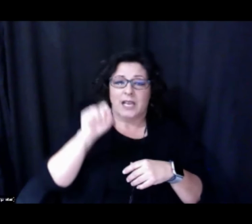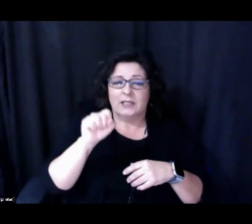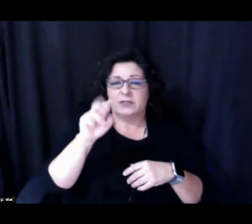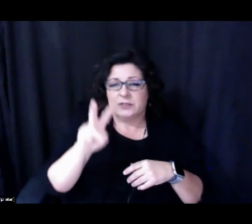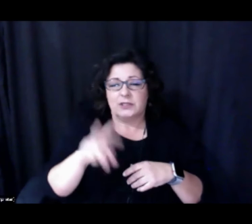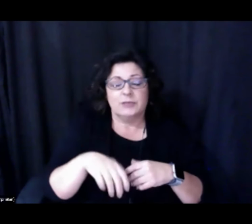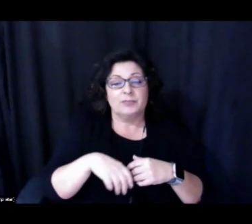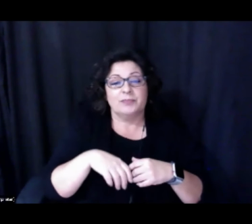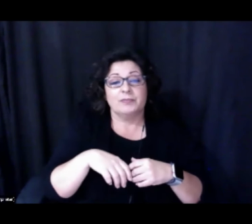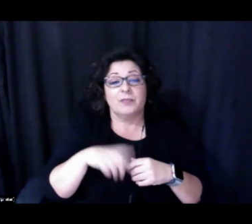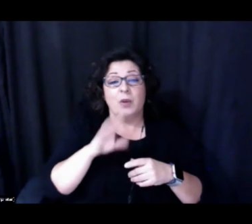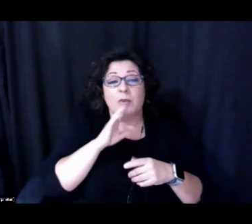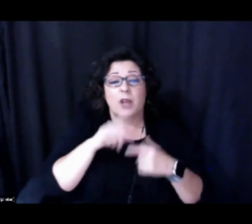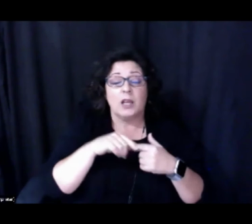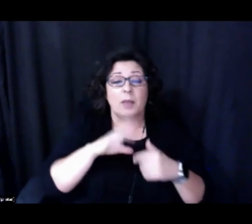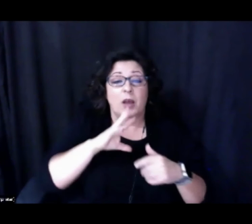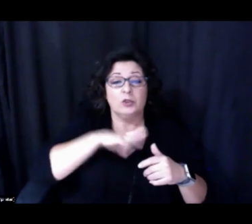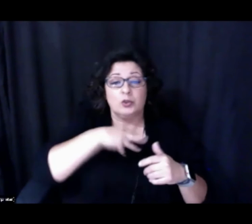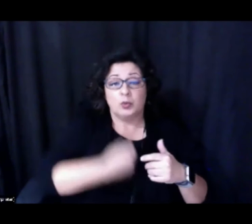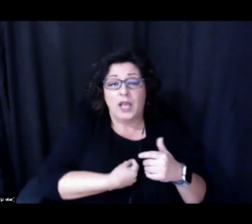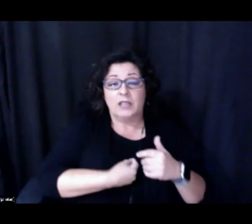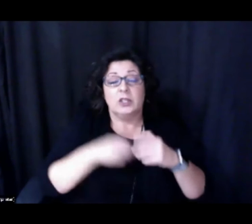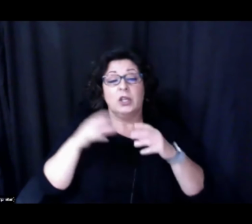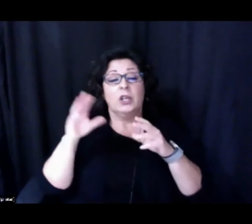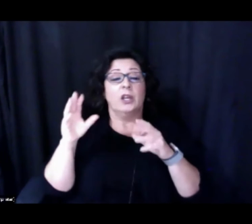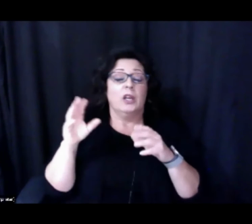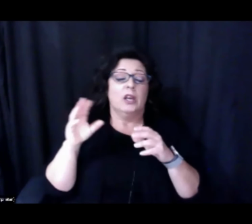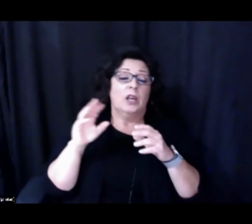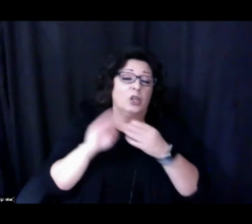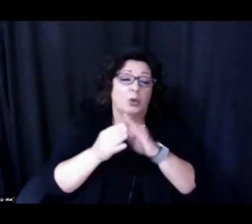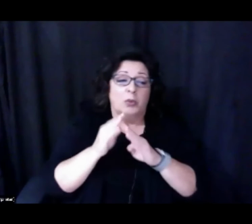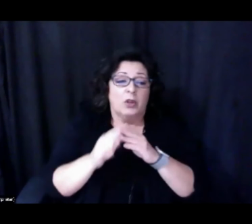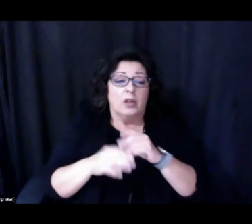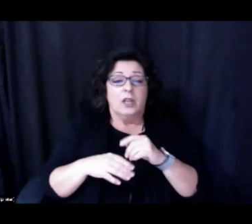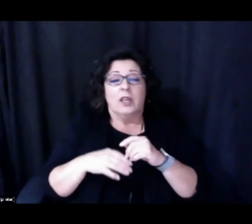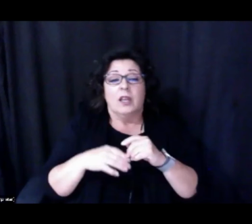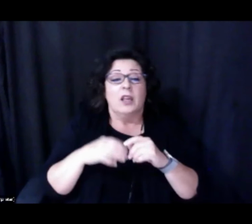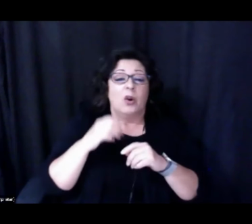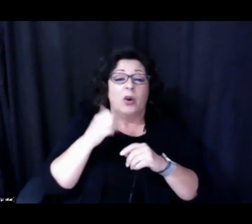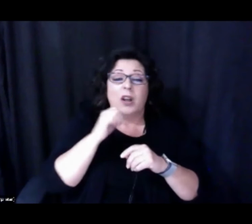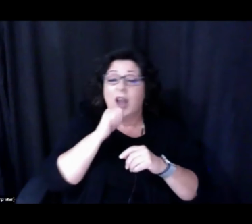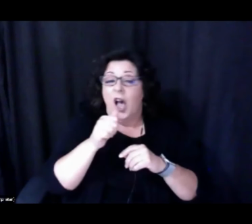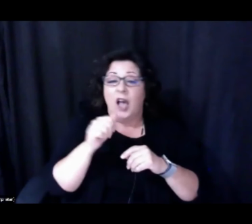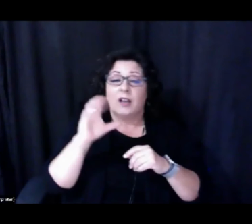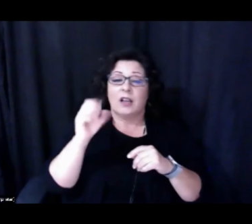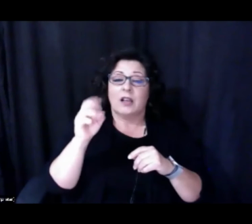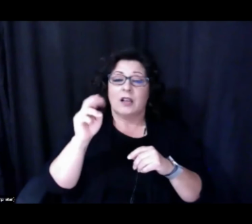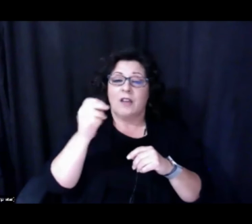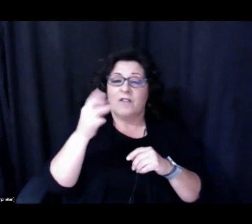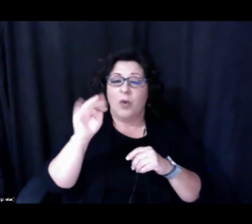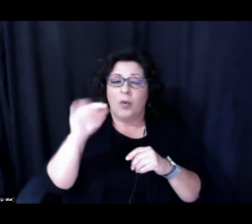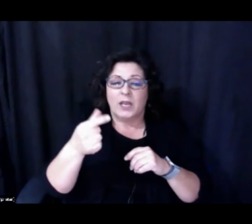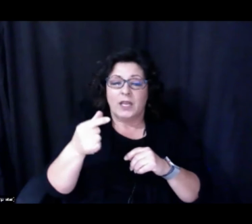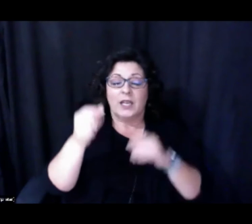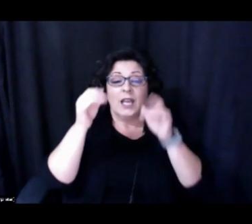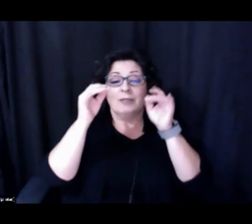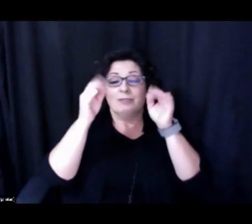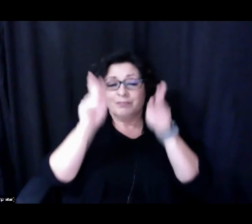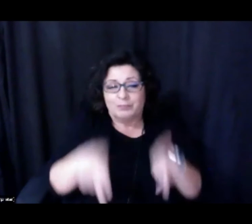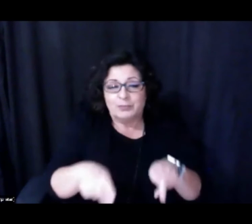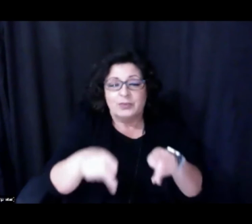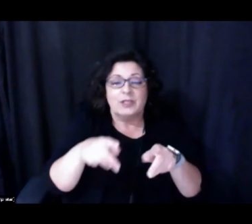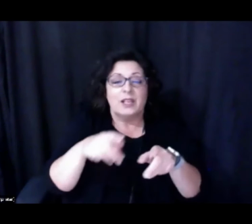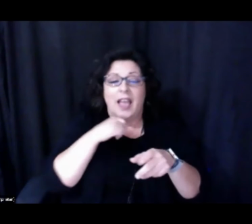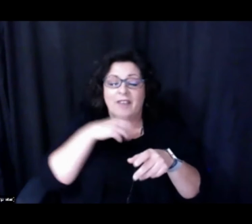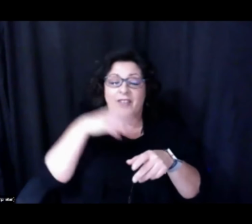When it comes to the trans community, 1 in 2 trans and gender nonconforming individuals, so again, 50% have experienced sexual